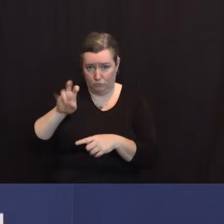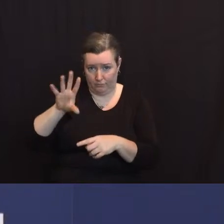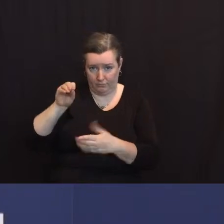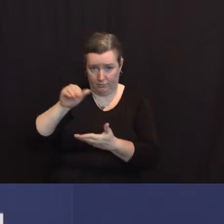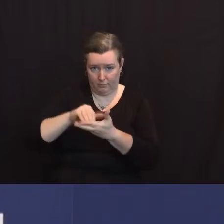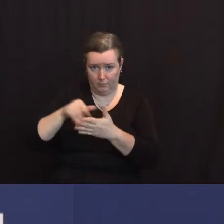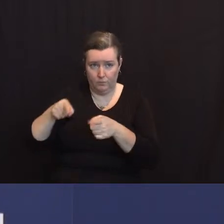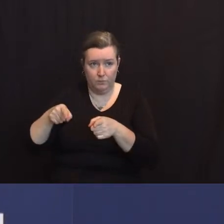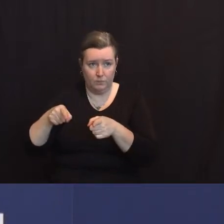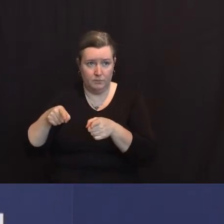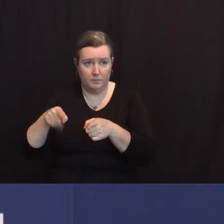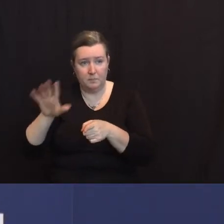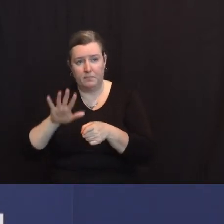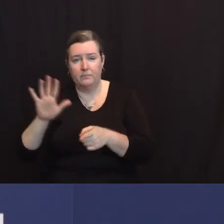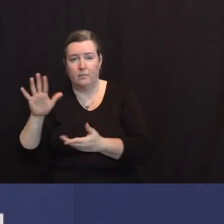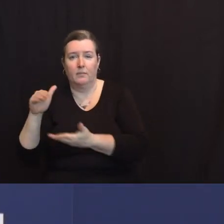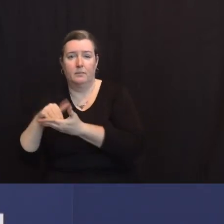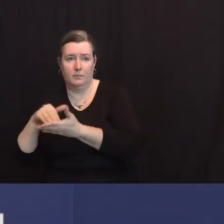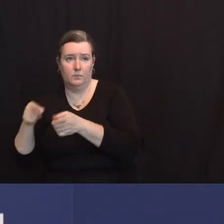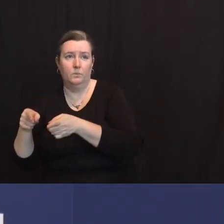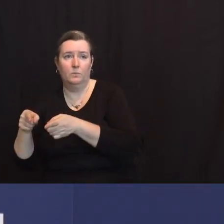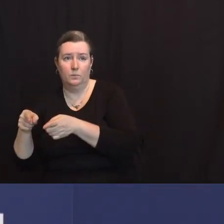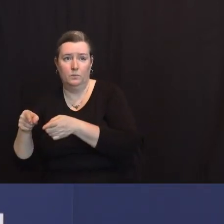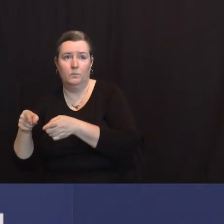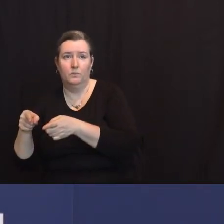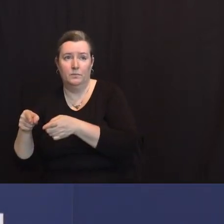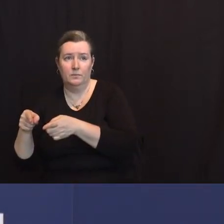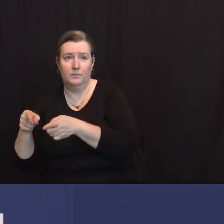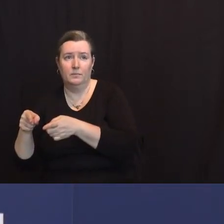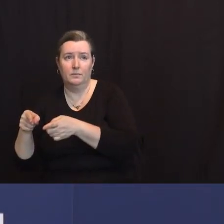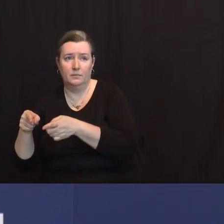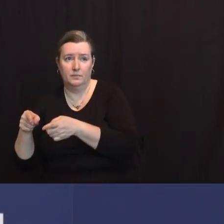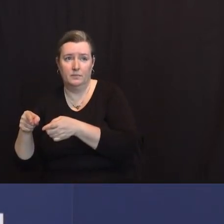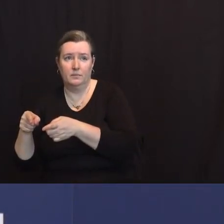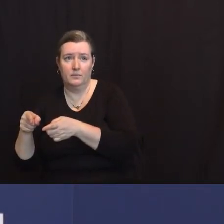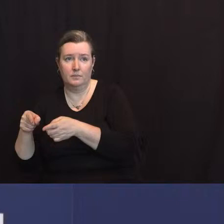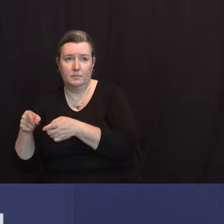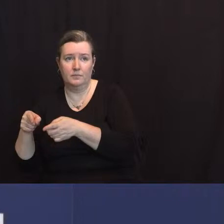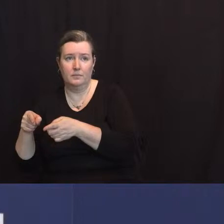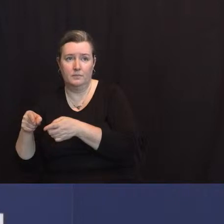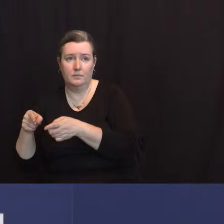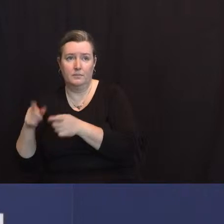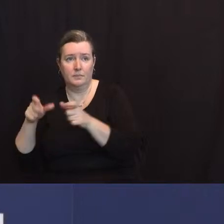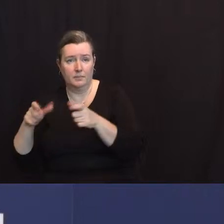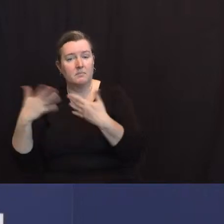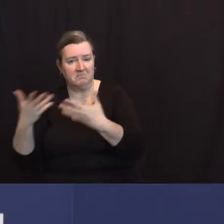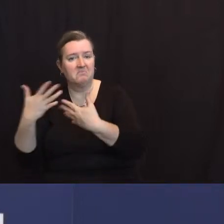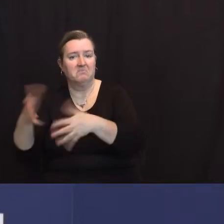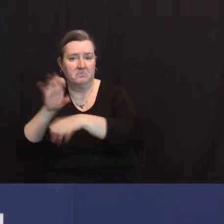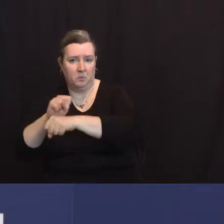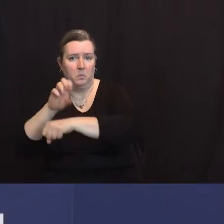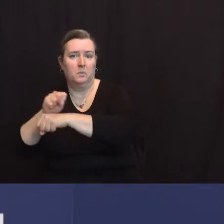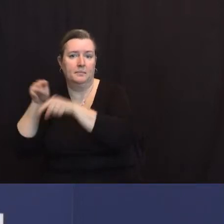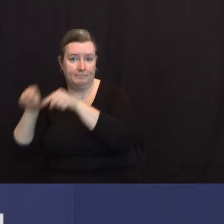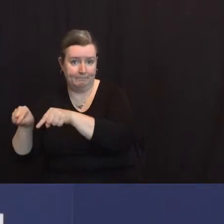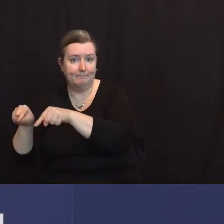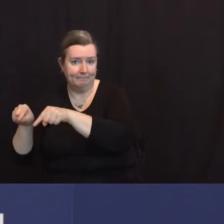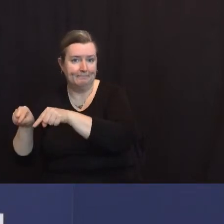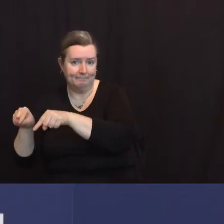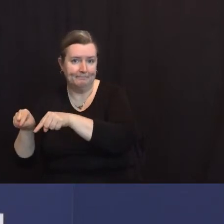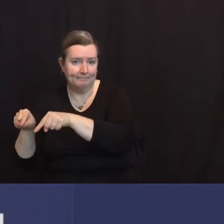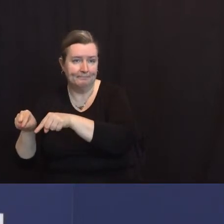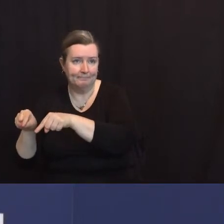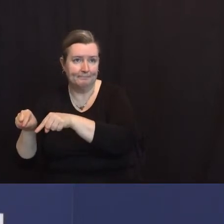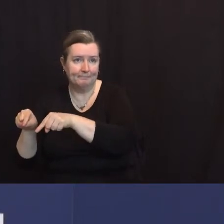5,000 individuals had their appointments scheduled through the call center, and